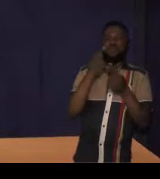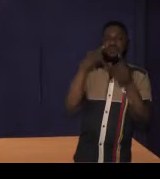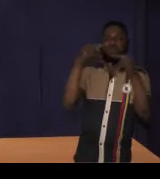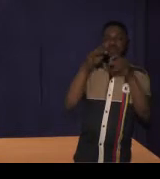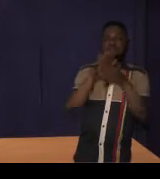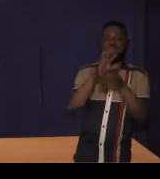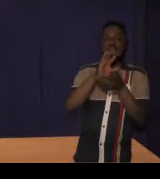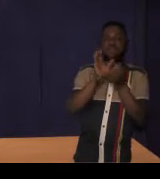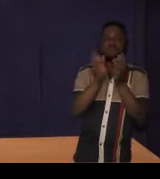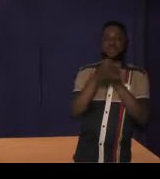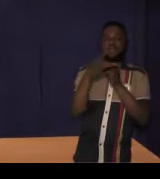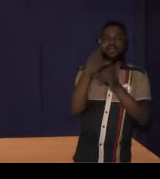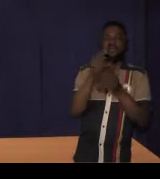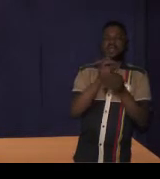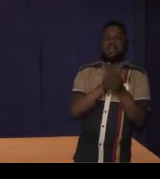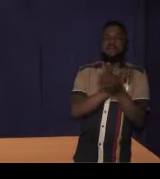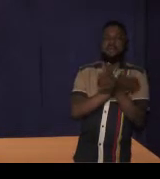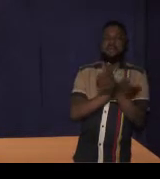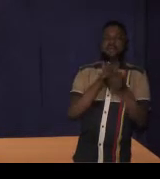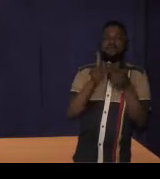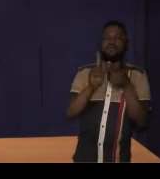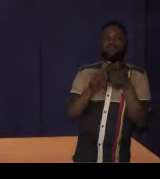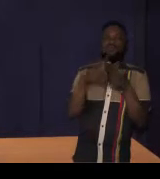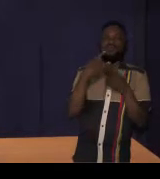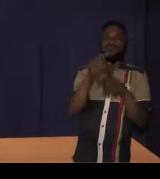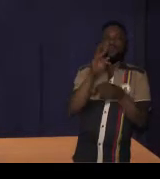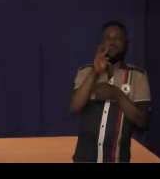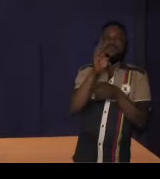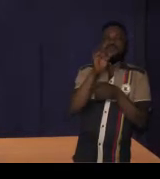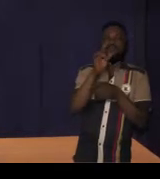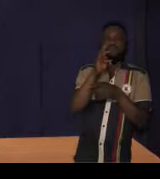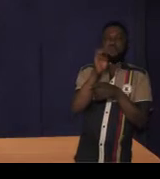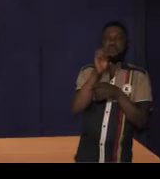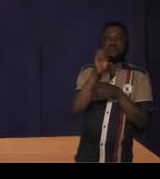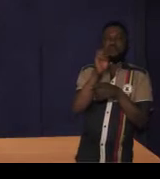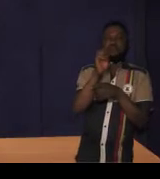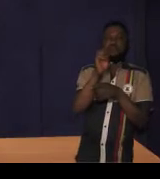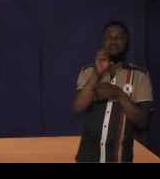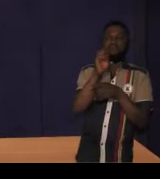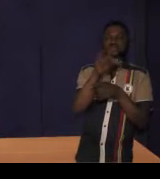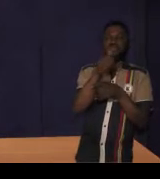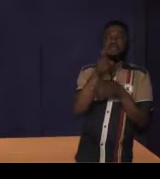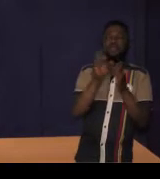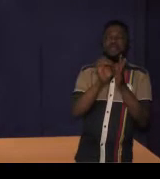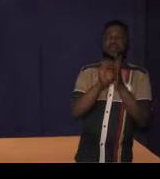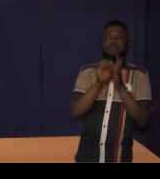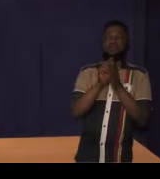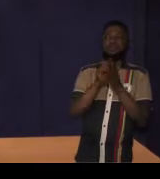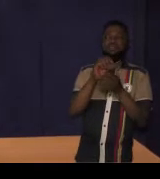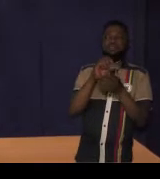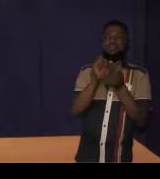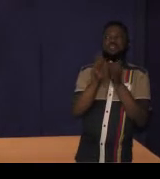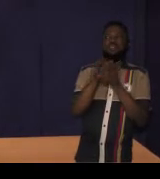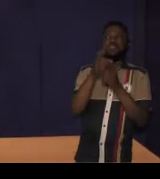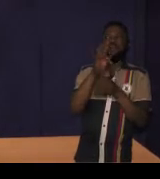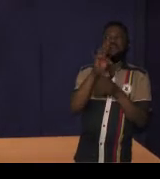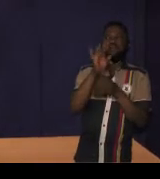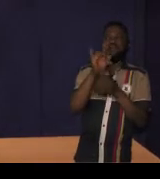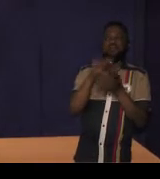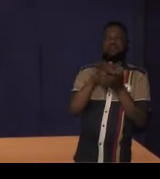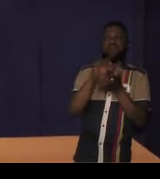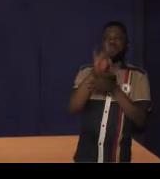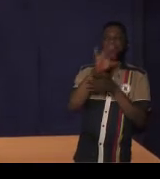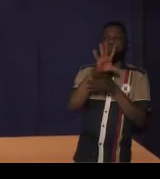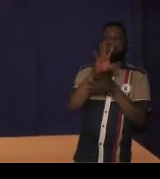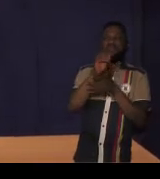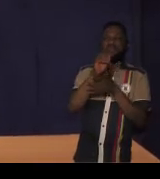successfully converted the capacity to the volume. Here is another example. This says change